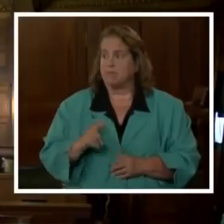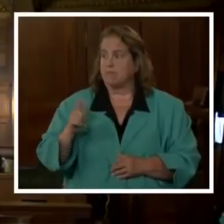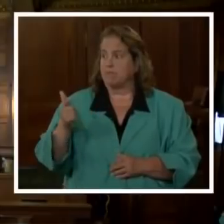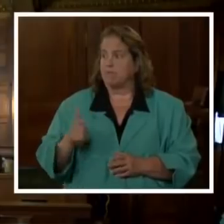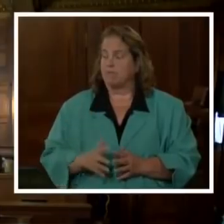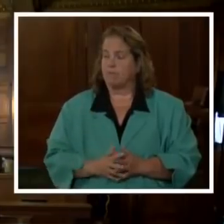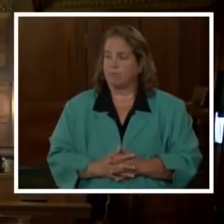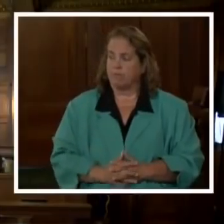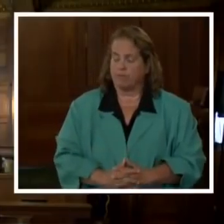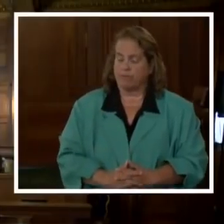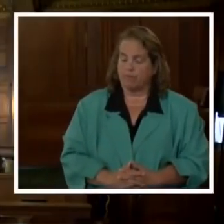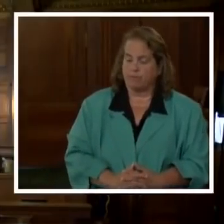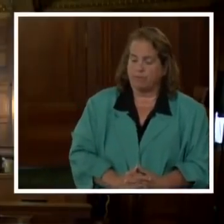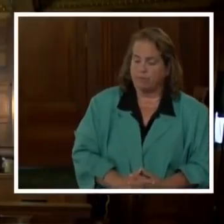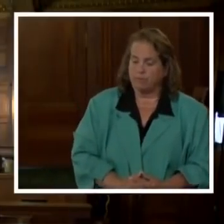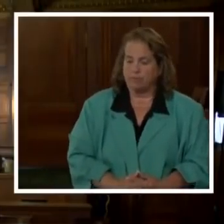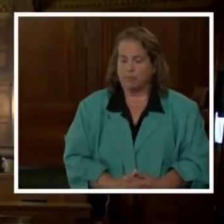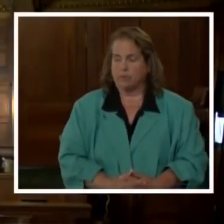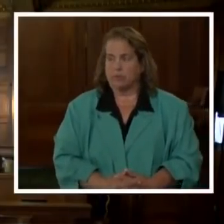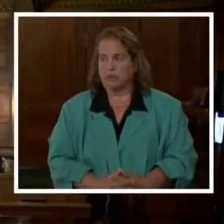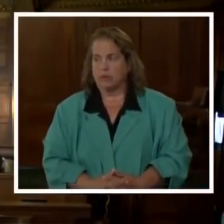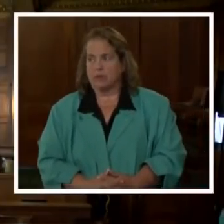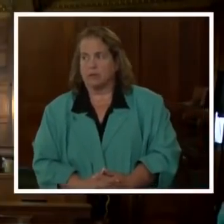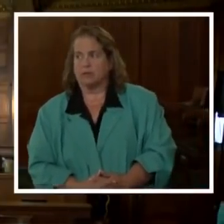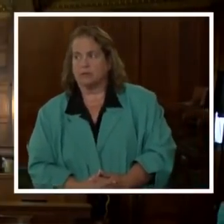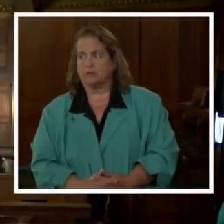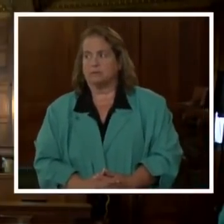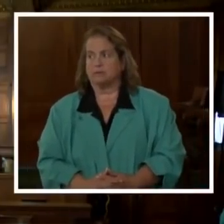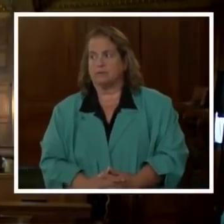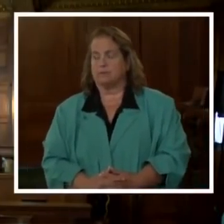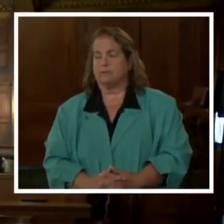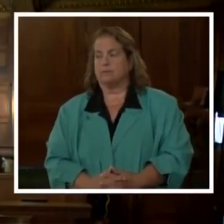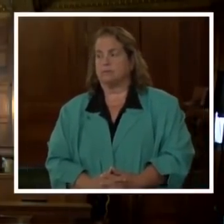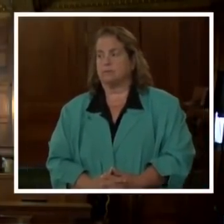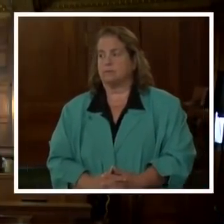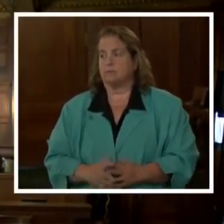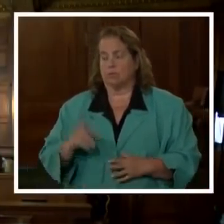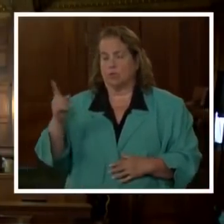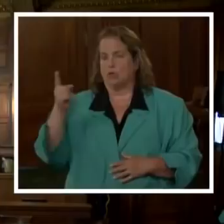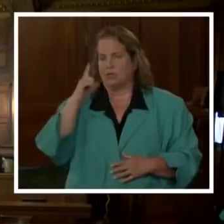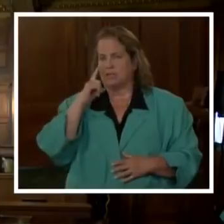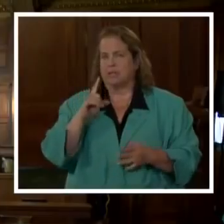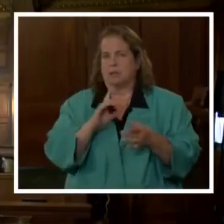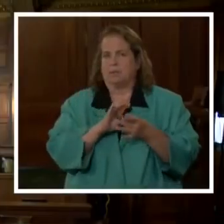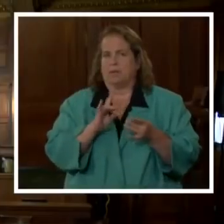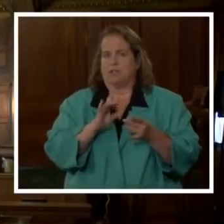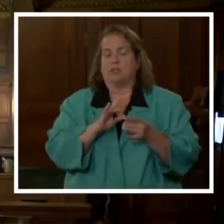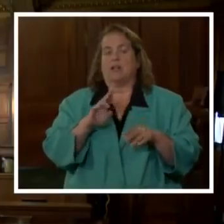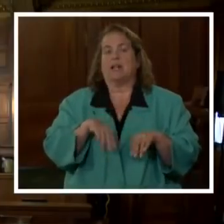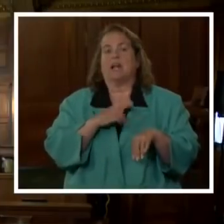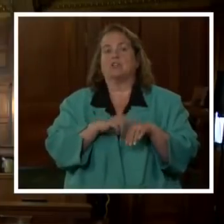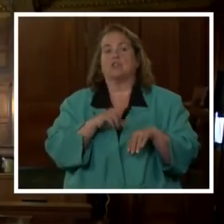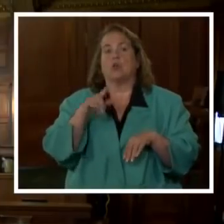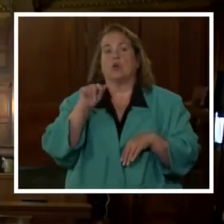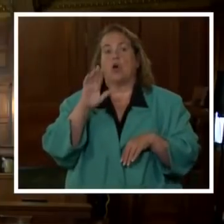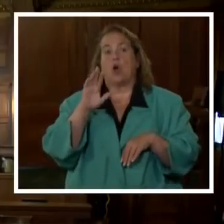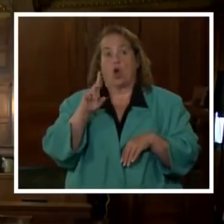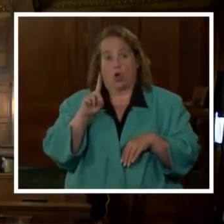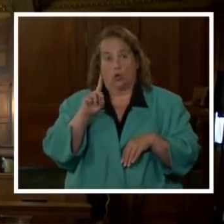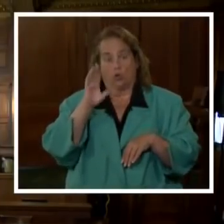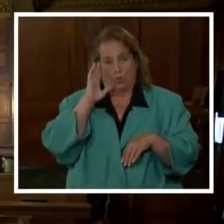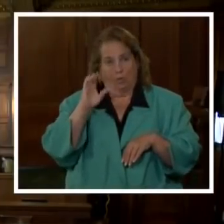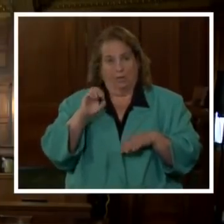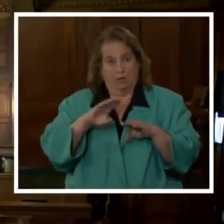that the National Guard will still be deployed in Louisville tonight, and there will be new guidelines. Are all one of those guidelines be about restricting